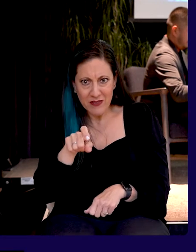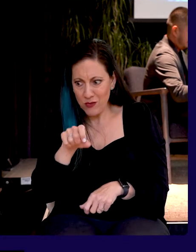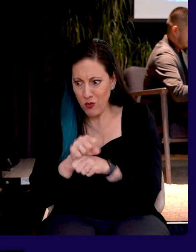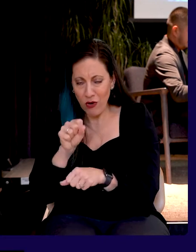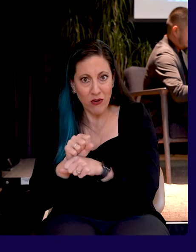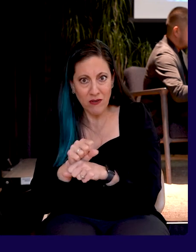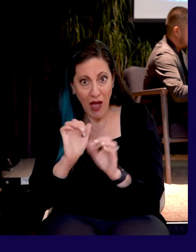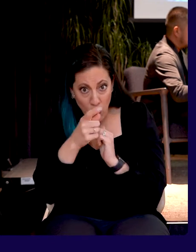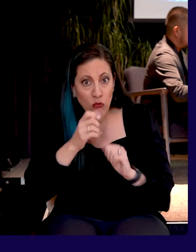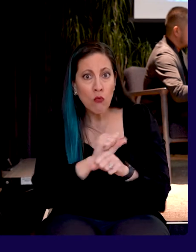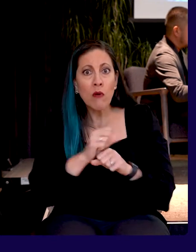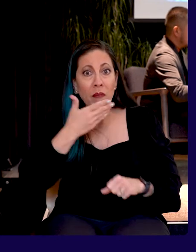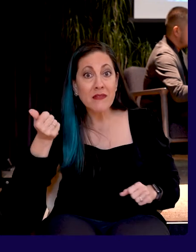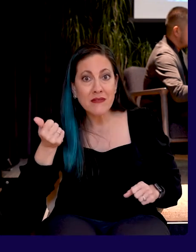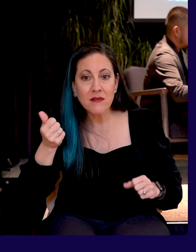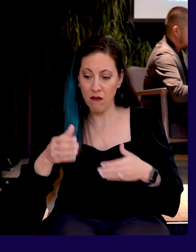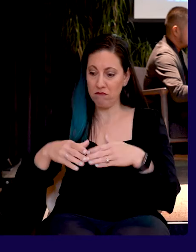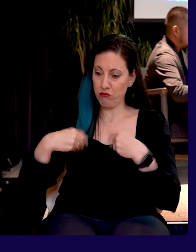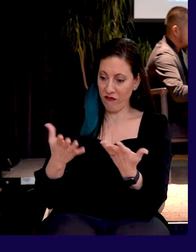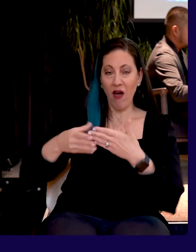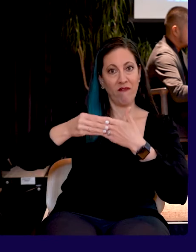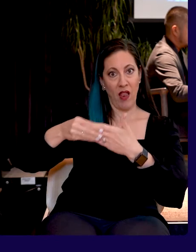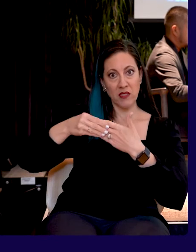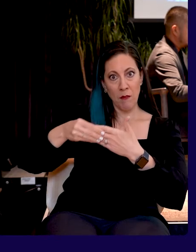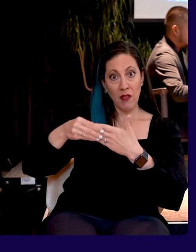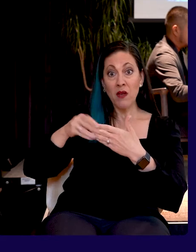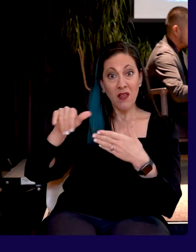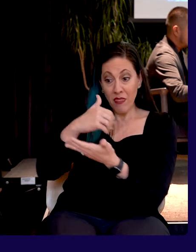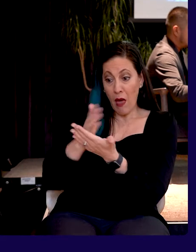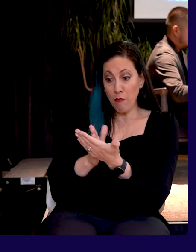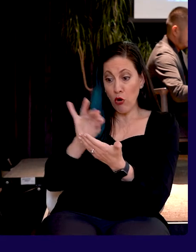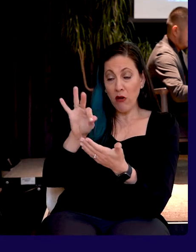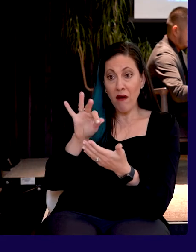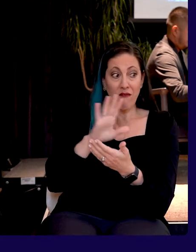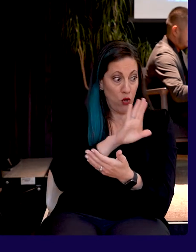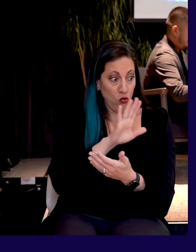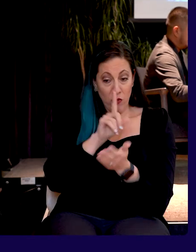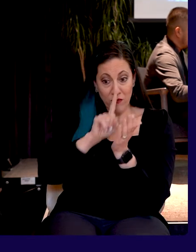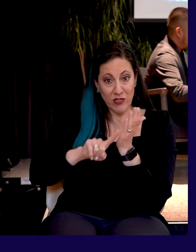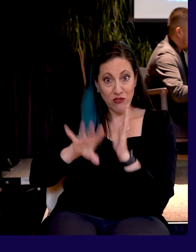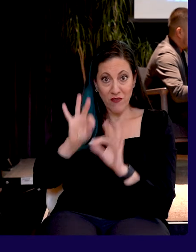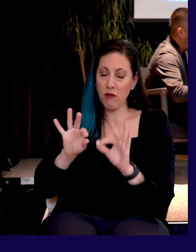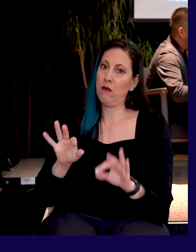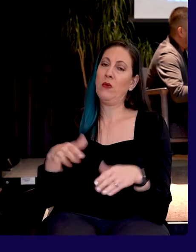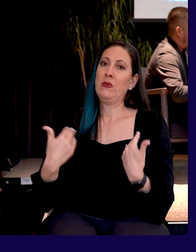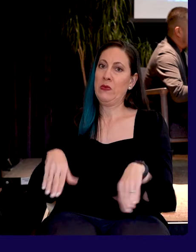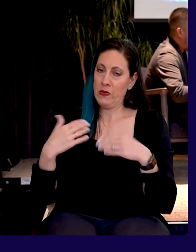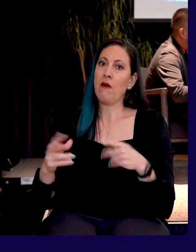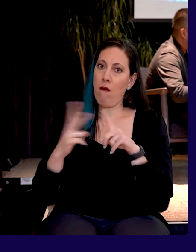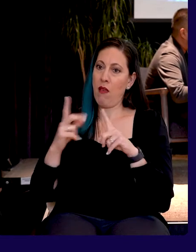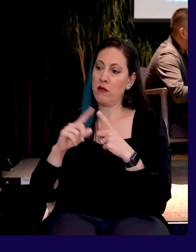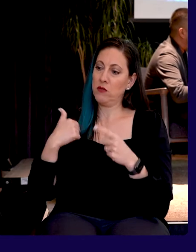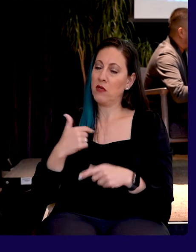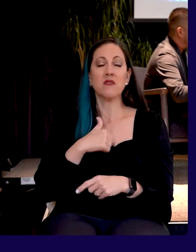however you work best. So the flexibility kind of aspect of your findings resonates the most.